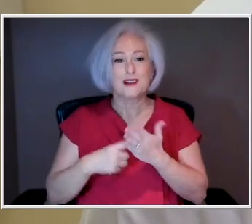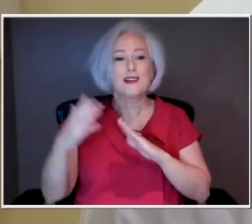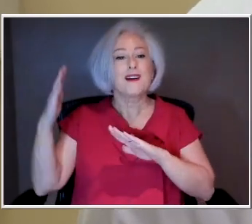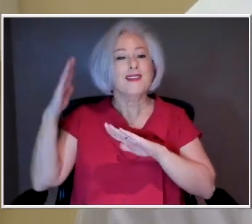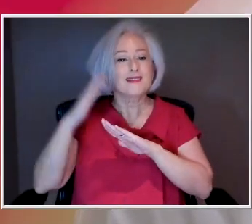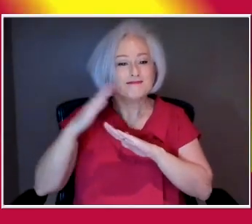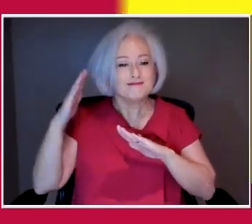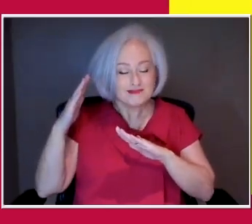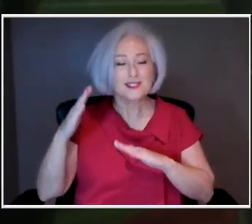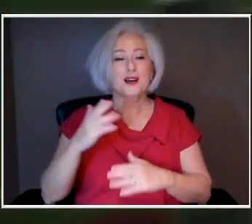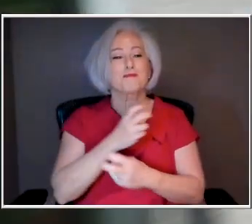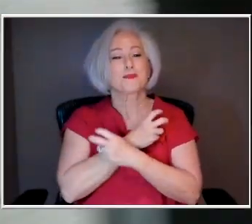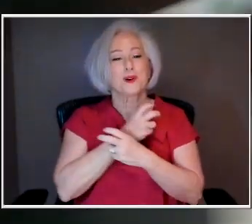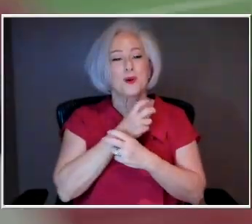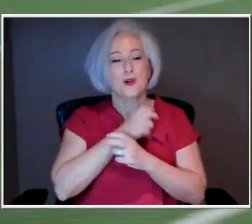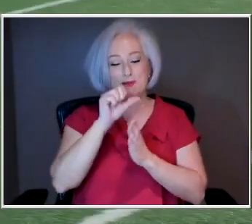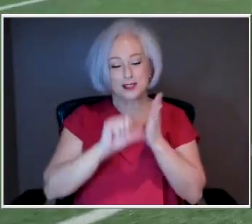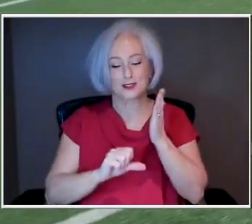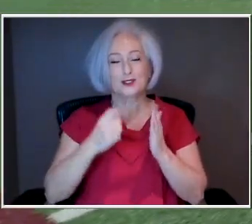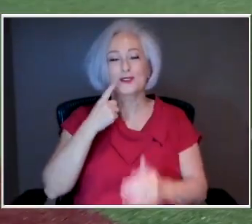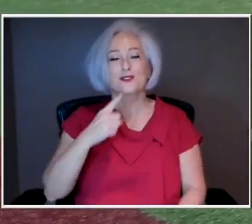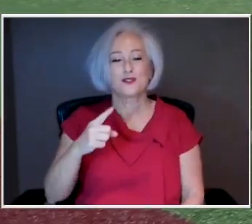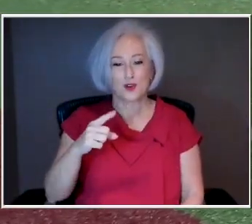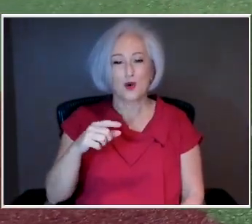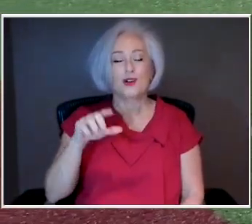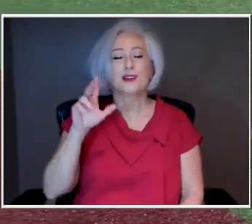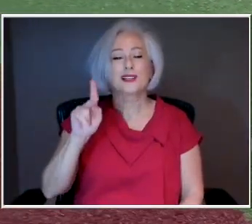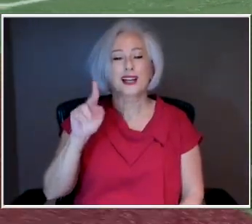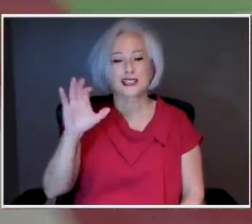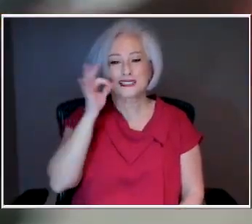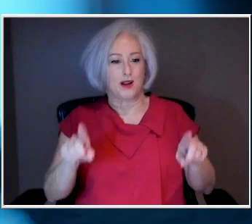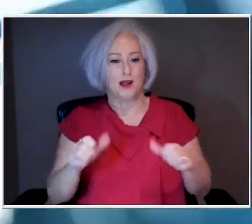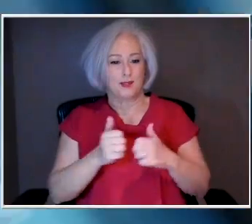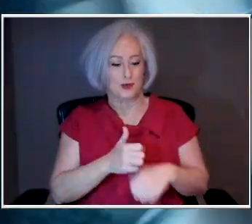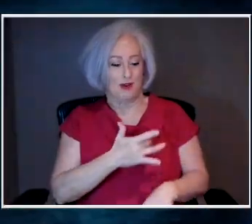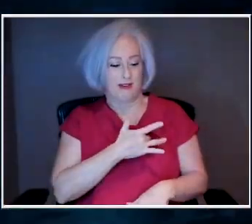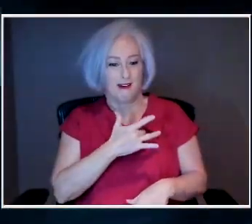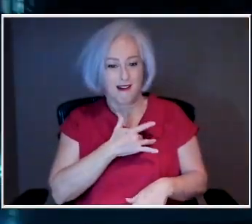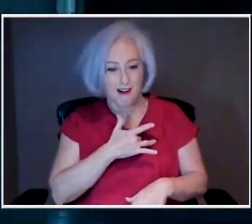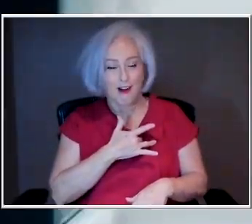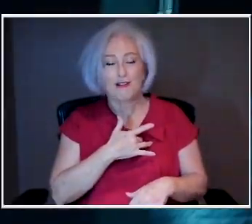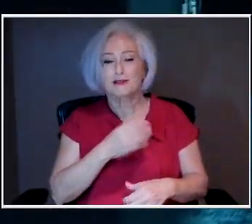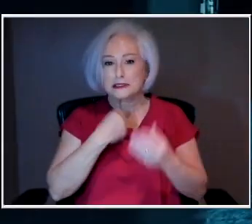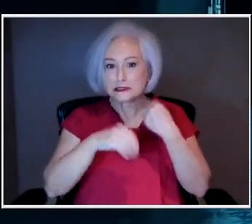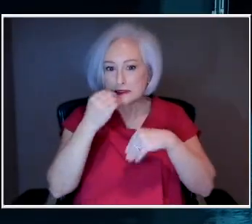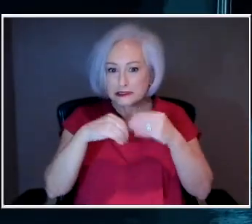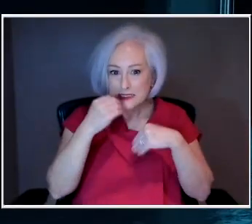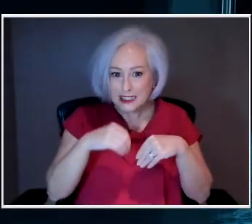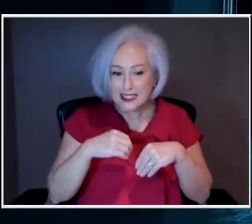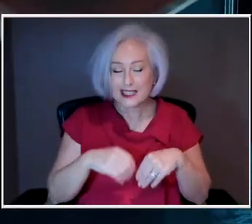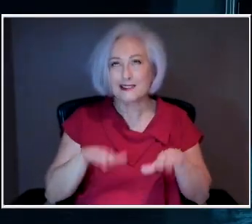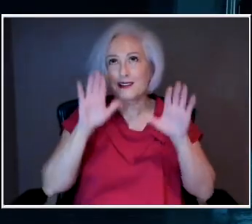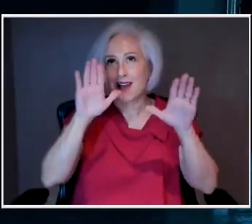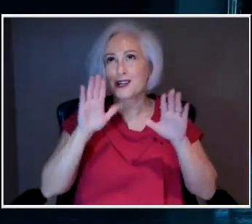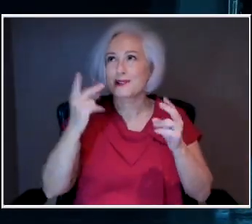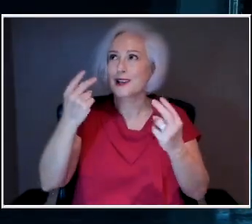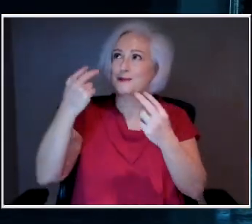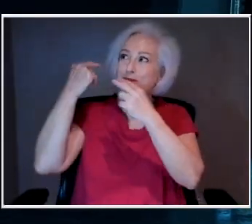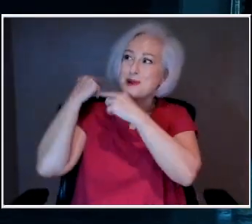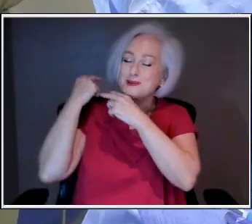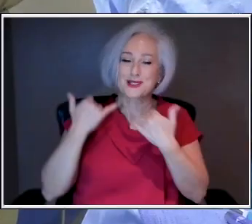City Chiefs, a former NFL player helping local athletes. We're going to talk about the rise in Chiefs-related